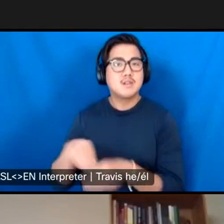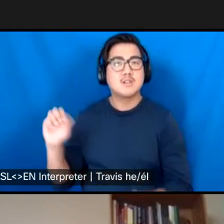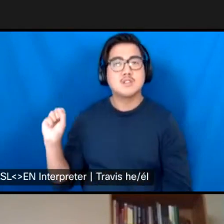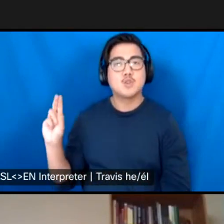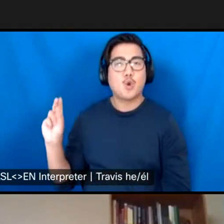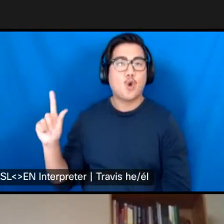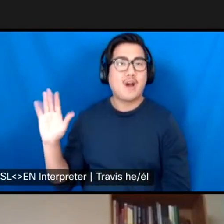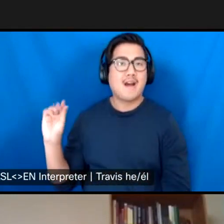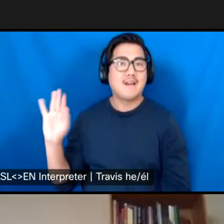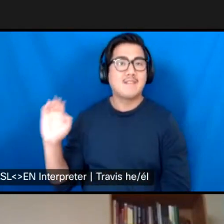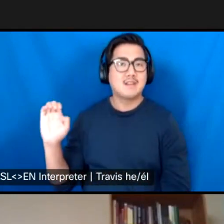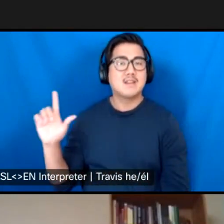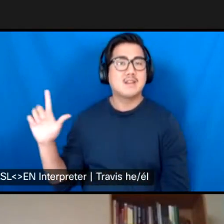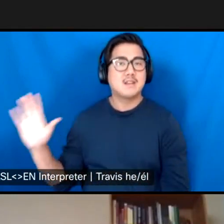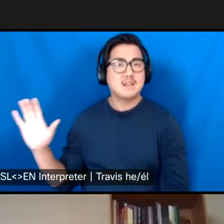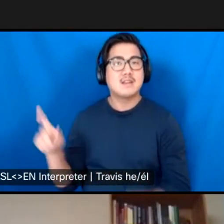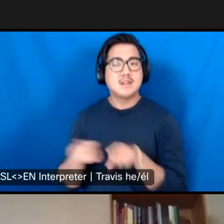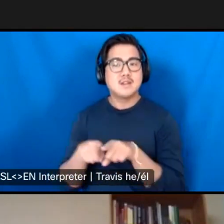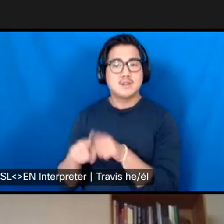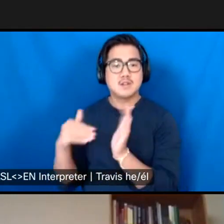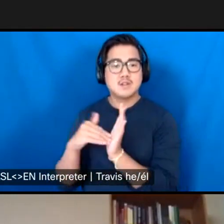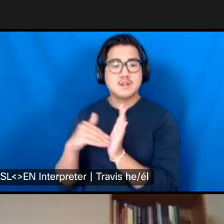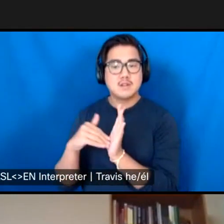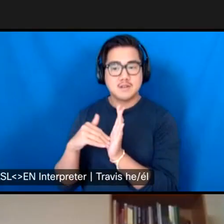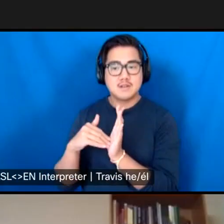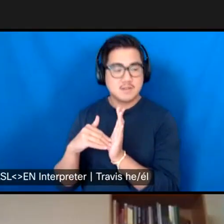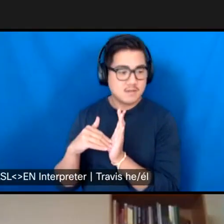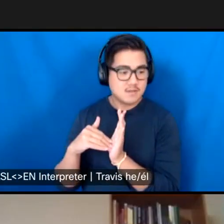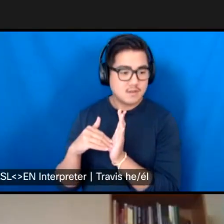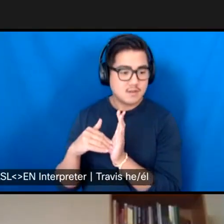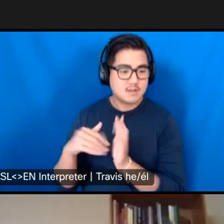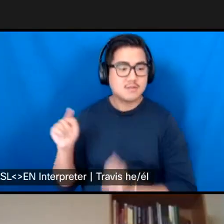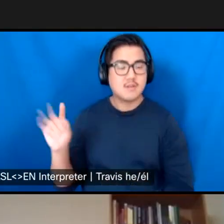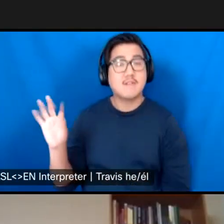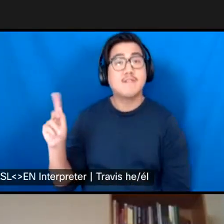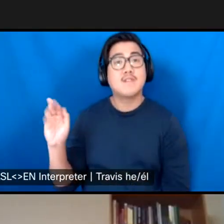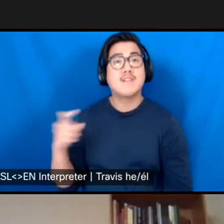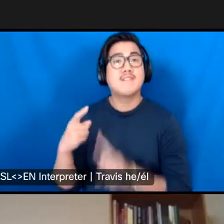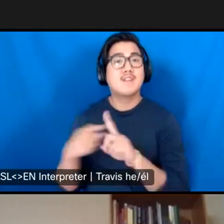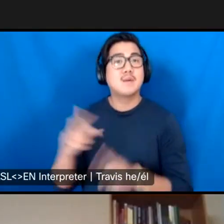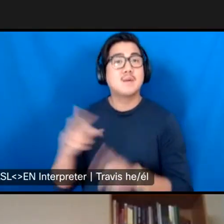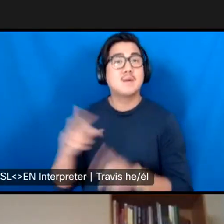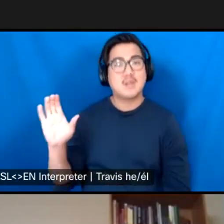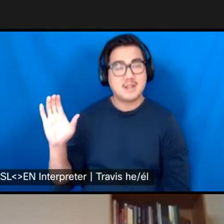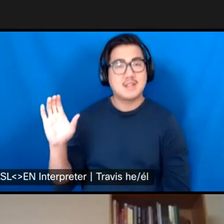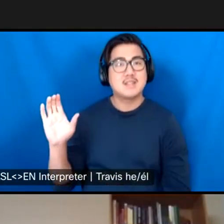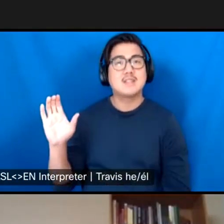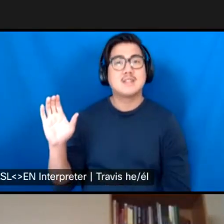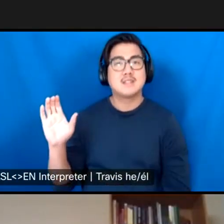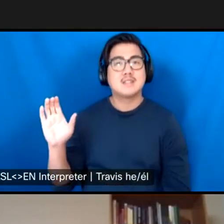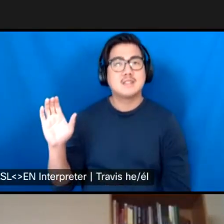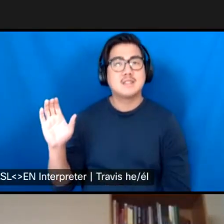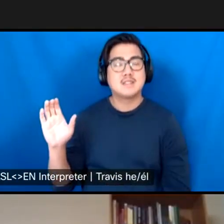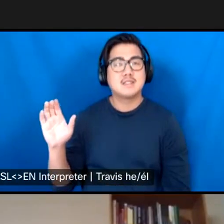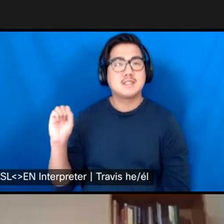and Dr. Yvette Flores, professor of Chicano Studies at the University of California, Davis, as well as past